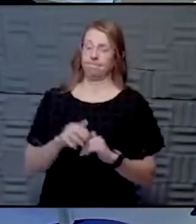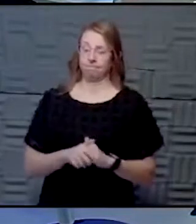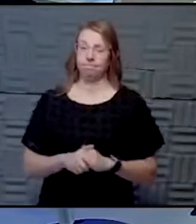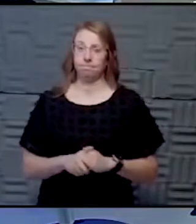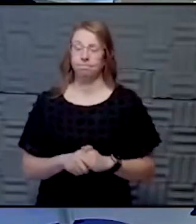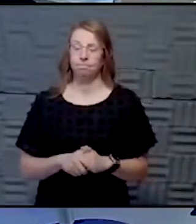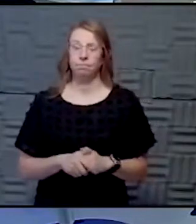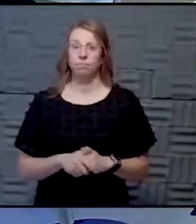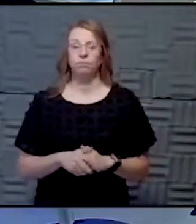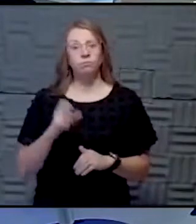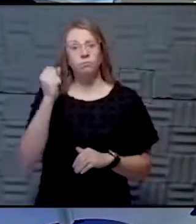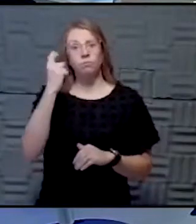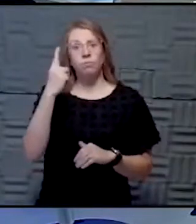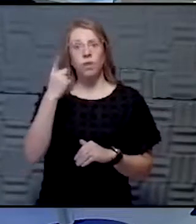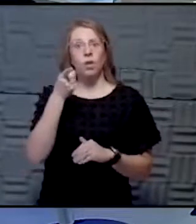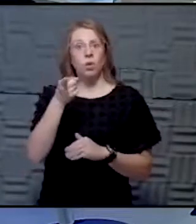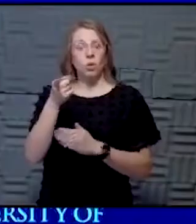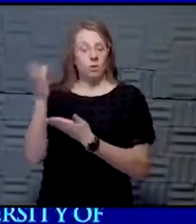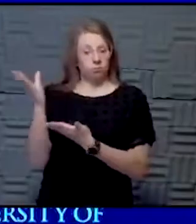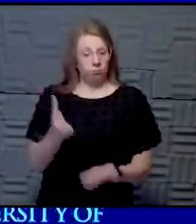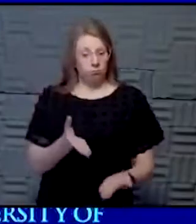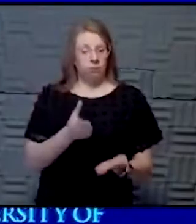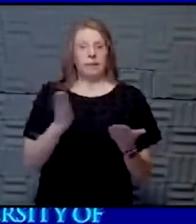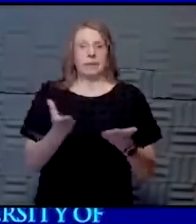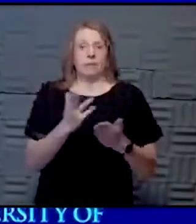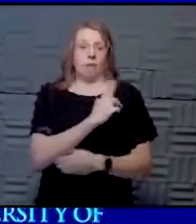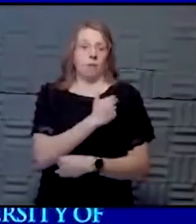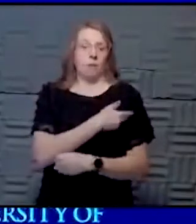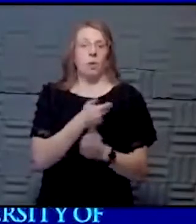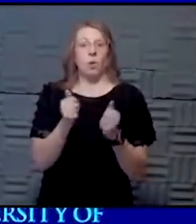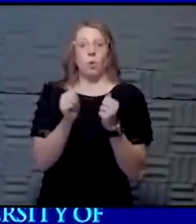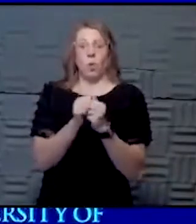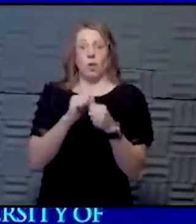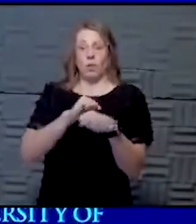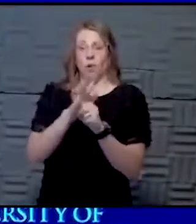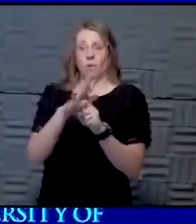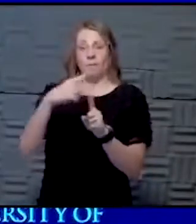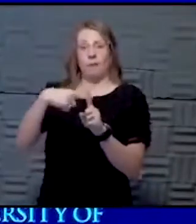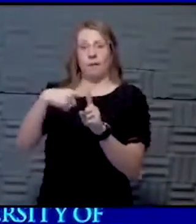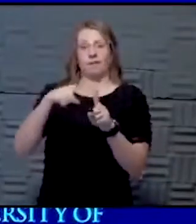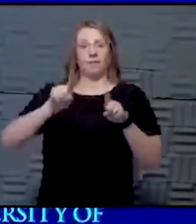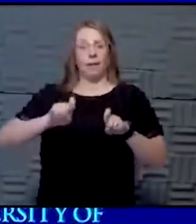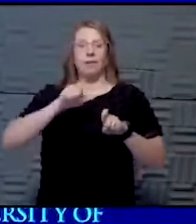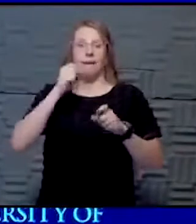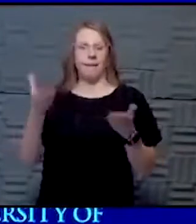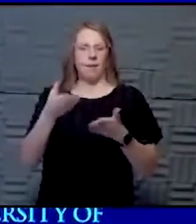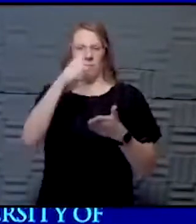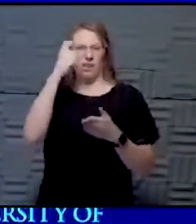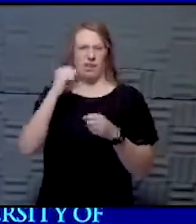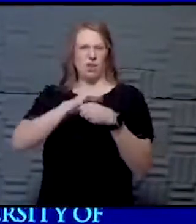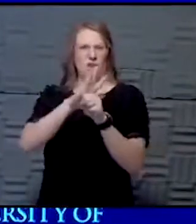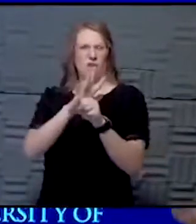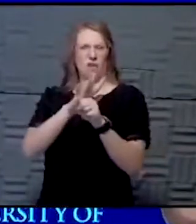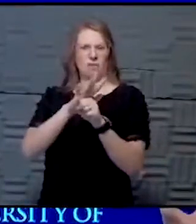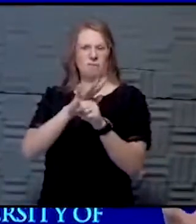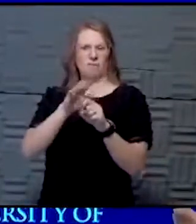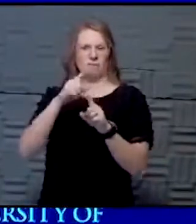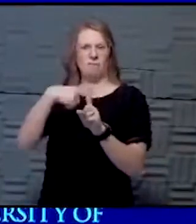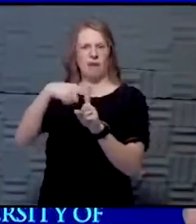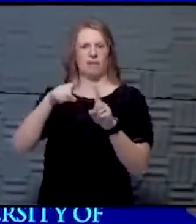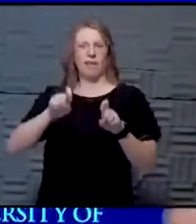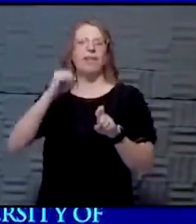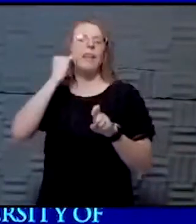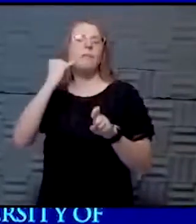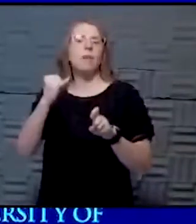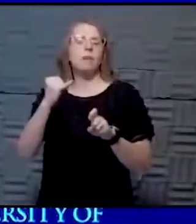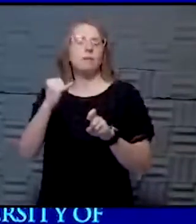And even when you come into the hospital, usually with a COVID positive test, you're not here because of your COVID positive test if you've been vaccinated. We